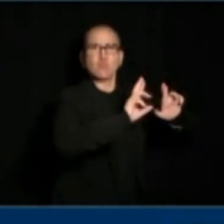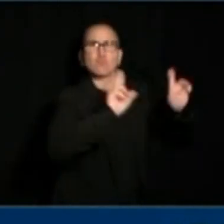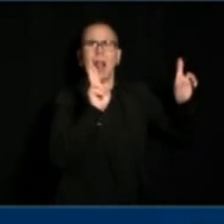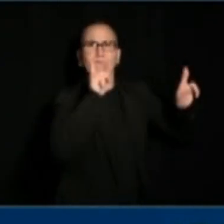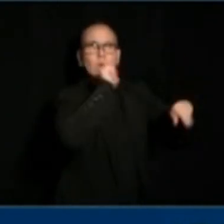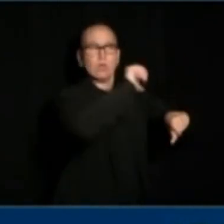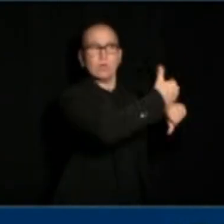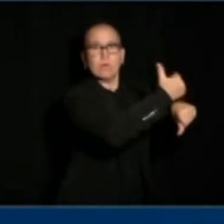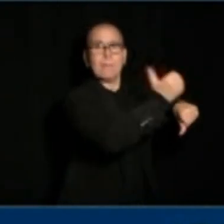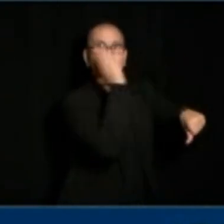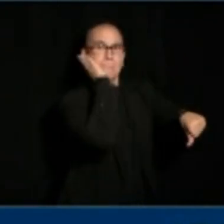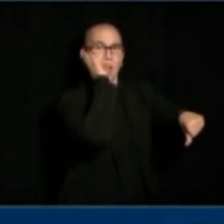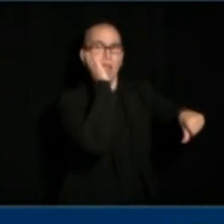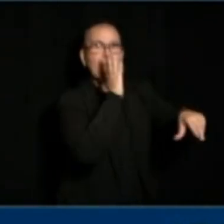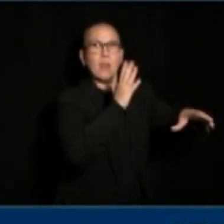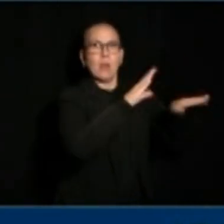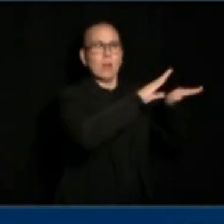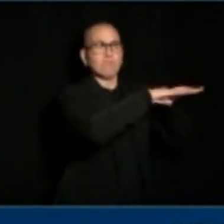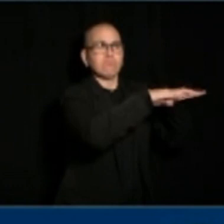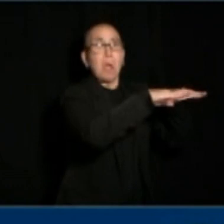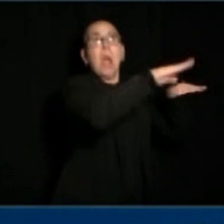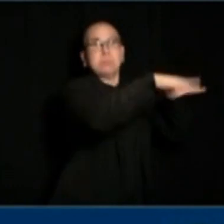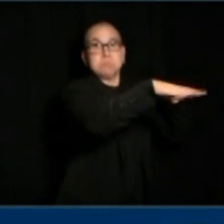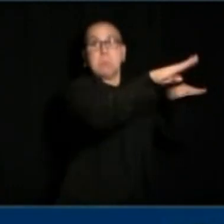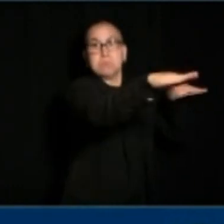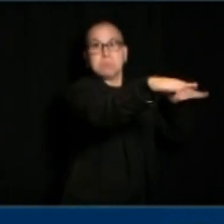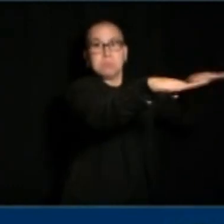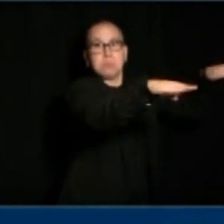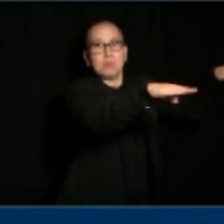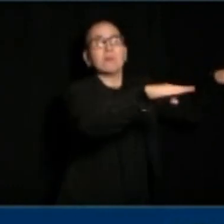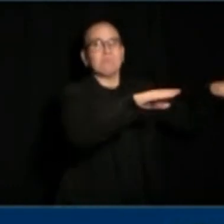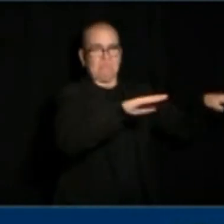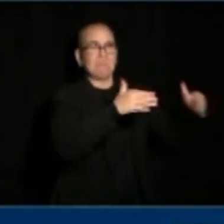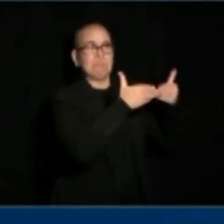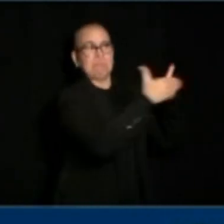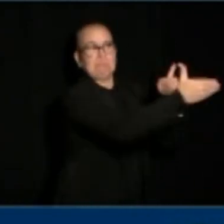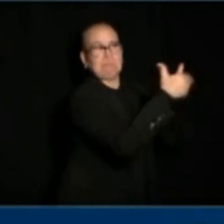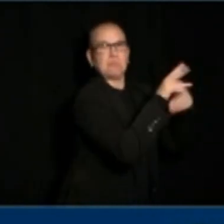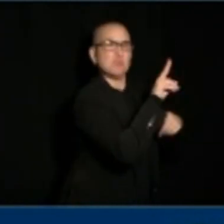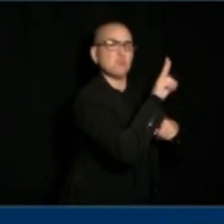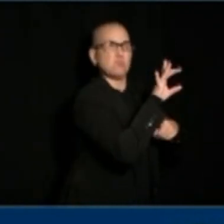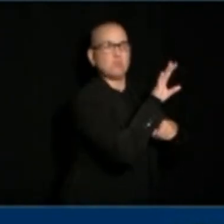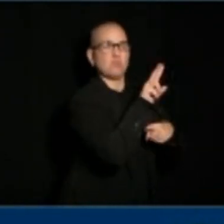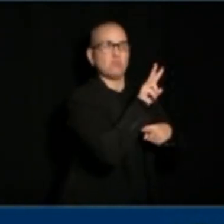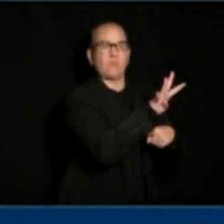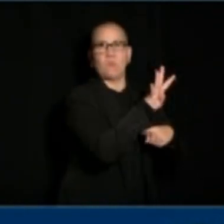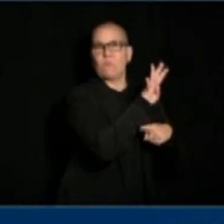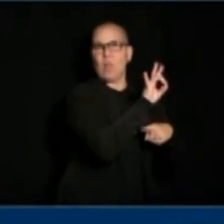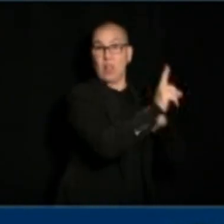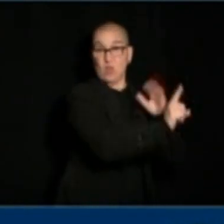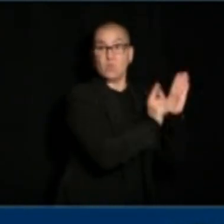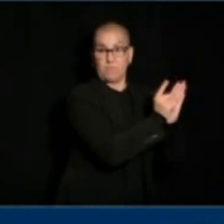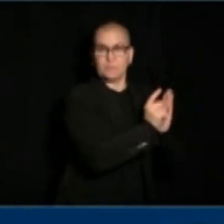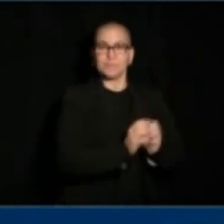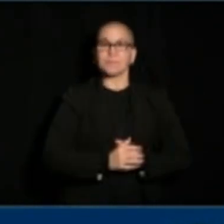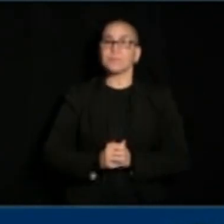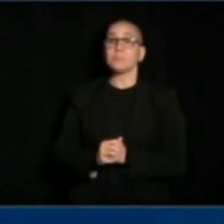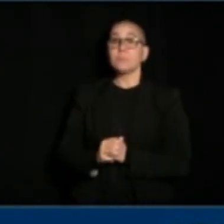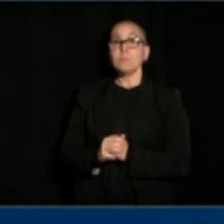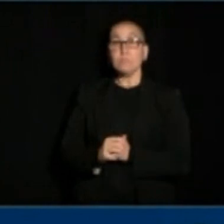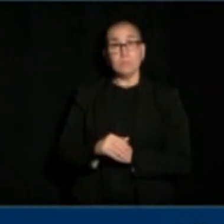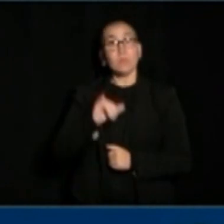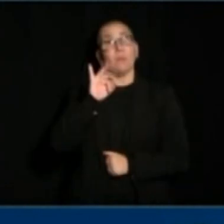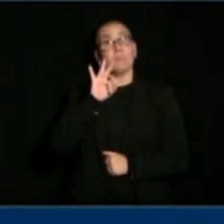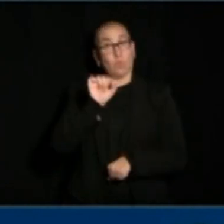almost triple our capacity in 24, 48, and 72 hours if we can keep our workers in place. And Minnesota is